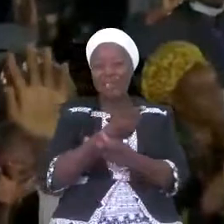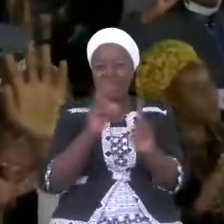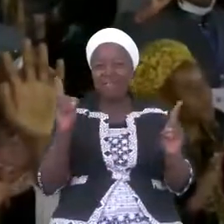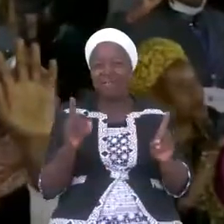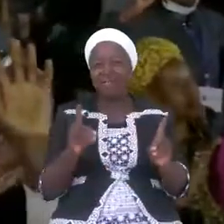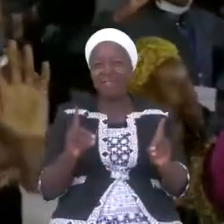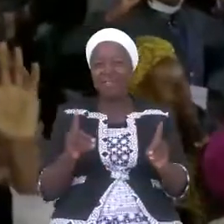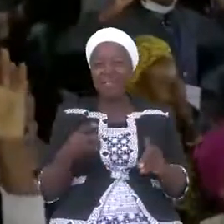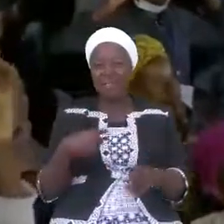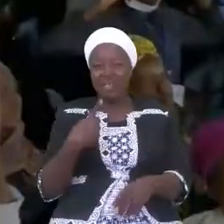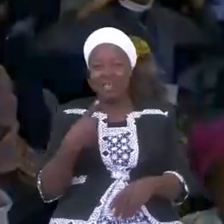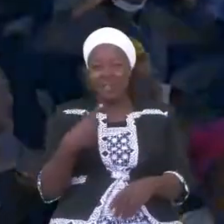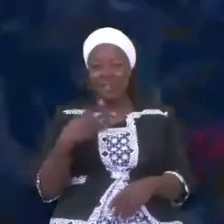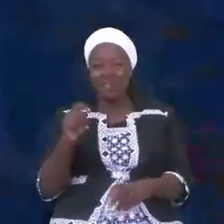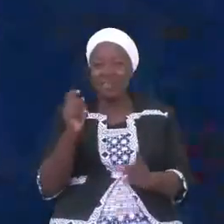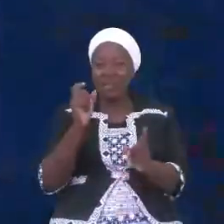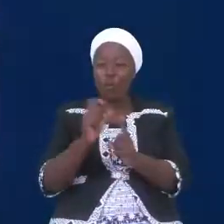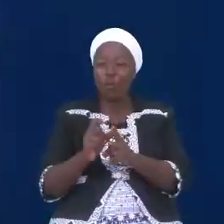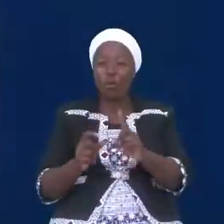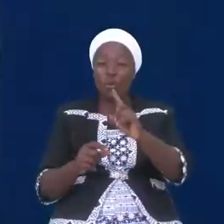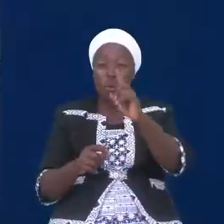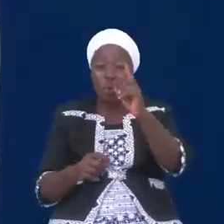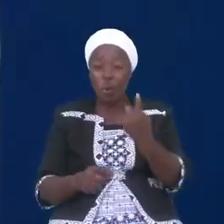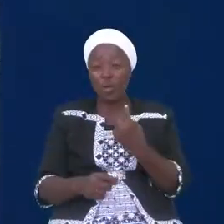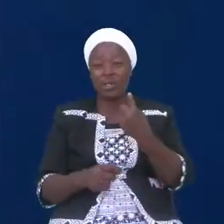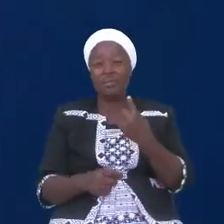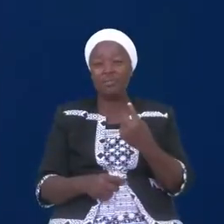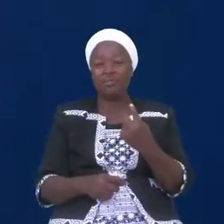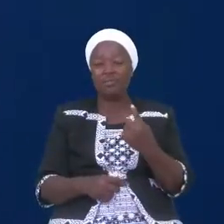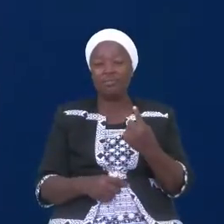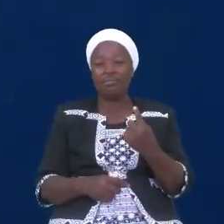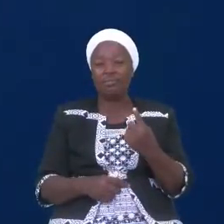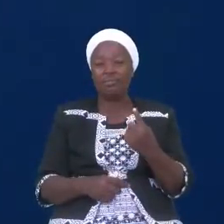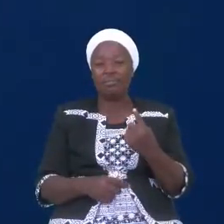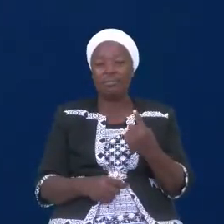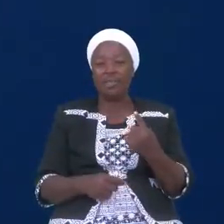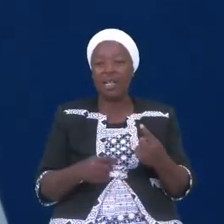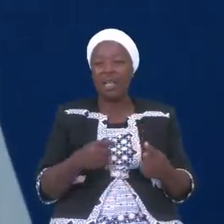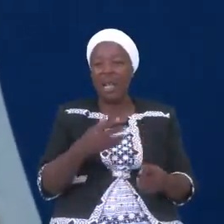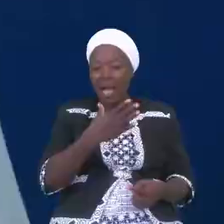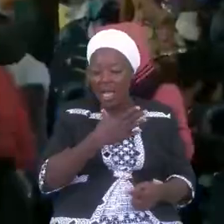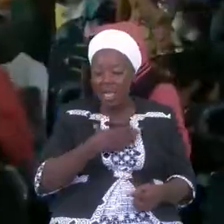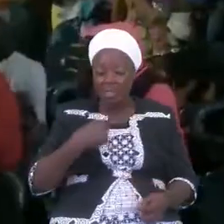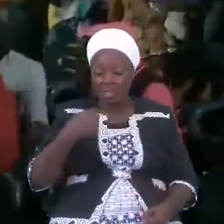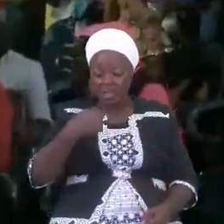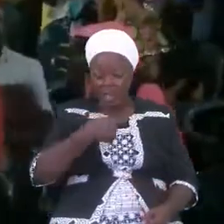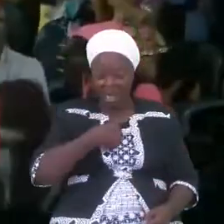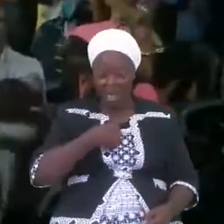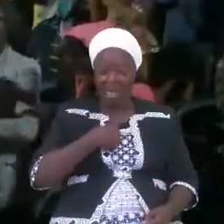Speak the word only. I will be healed.